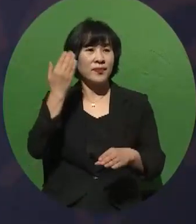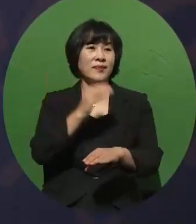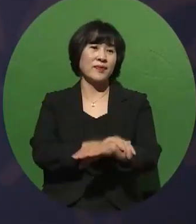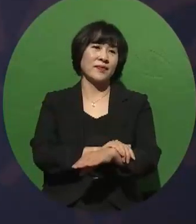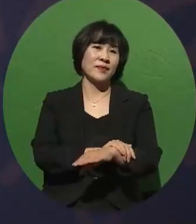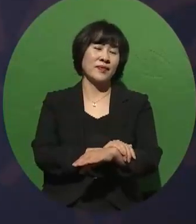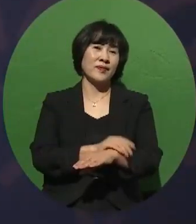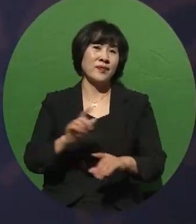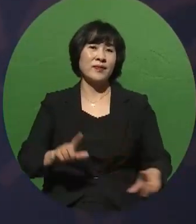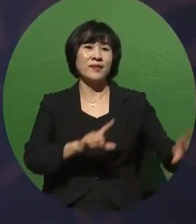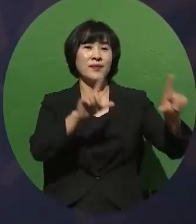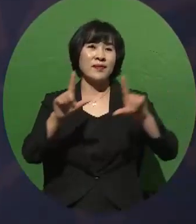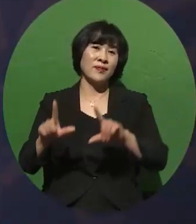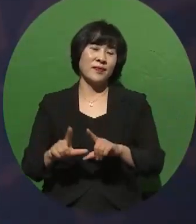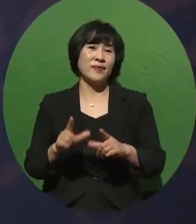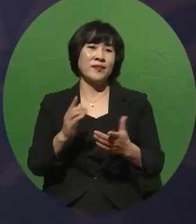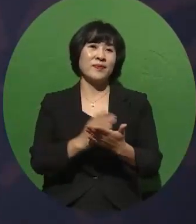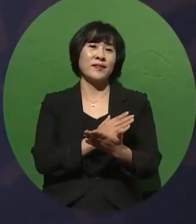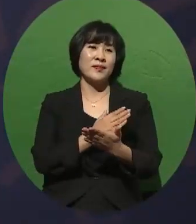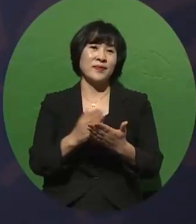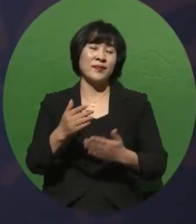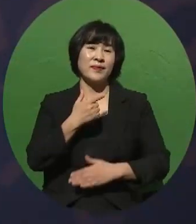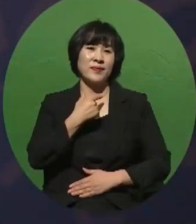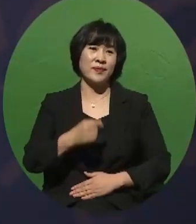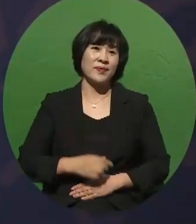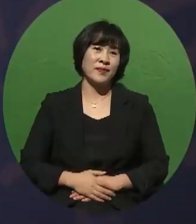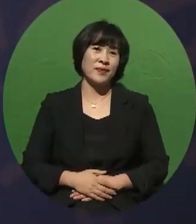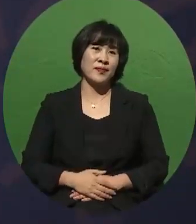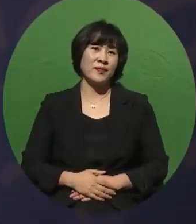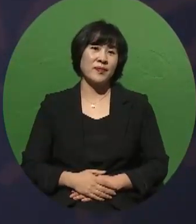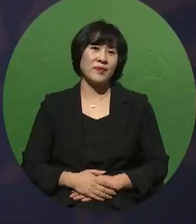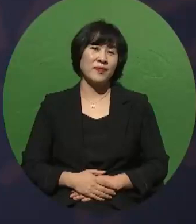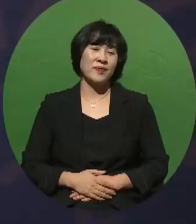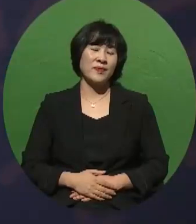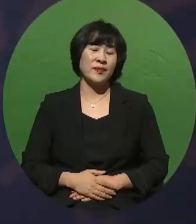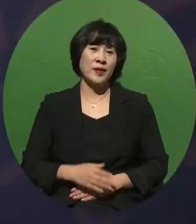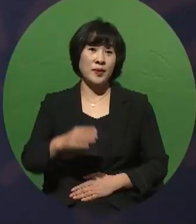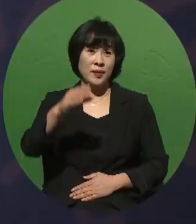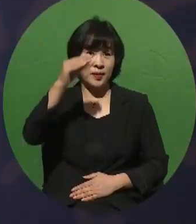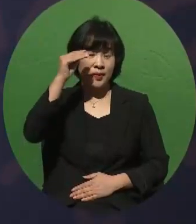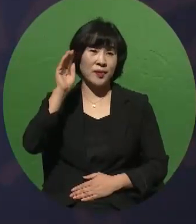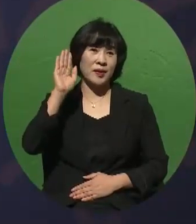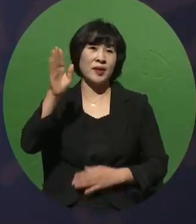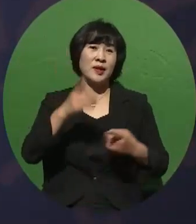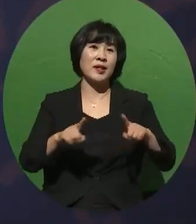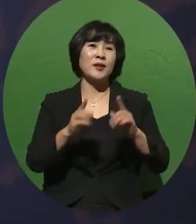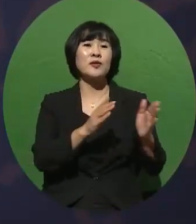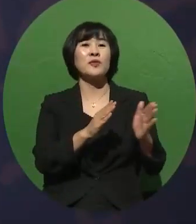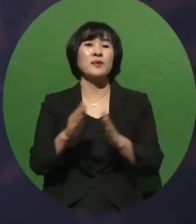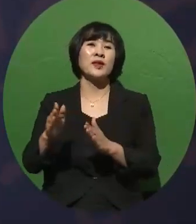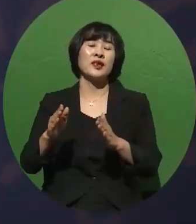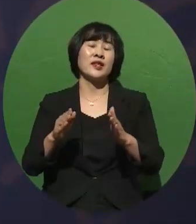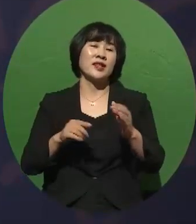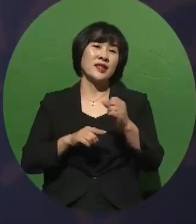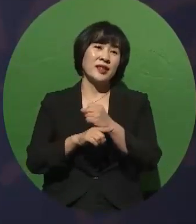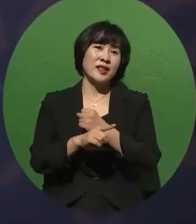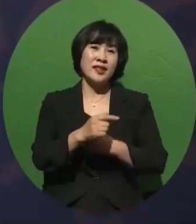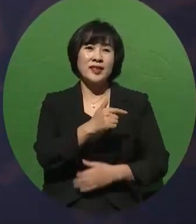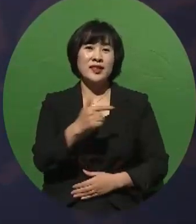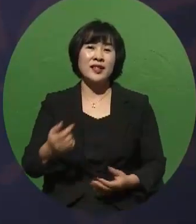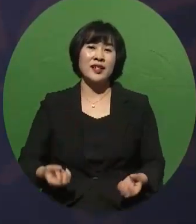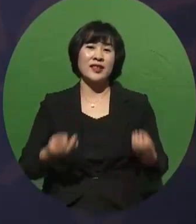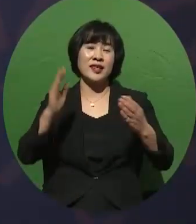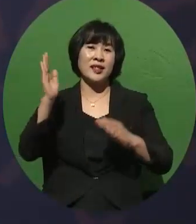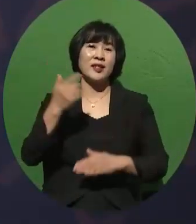also asked for all of us to pay attention to the next 2 days, and so that we can overcome the crisis and prepare for